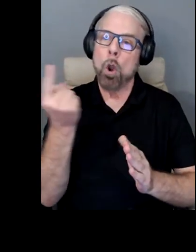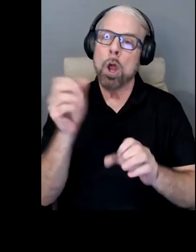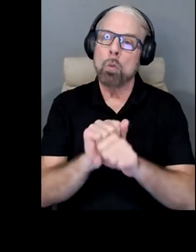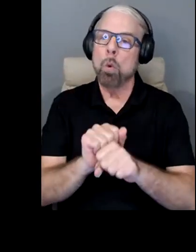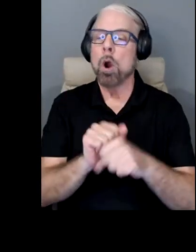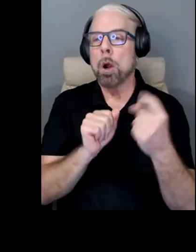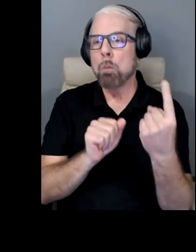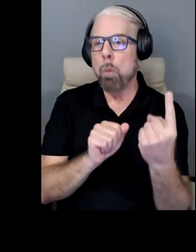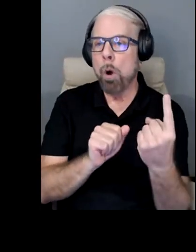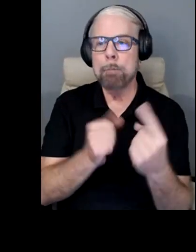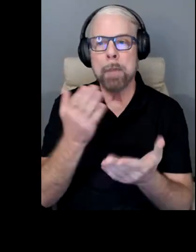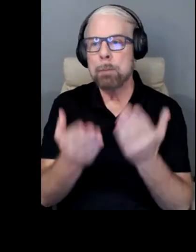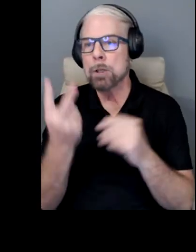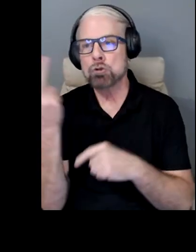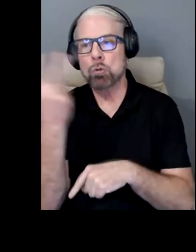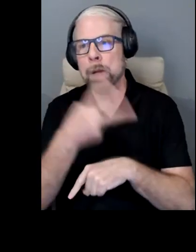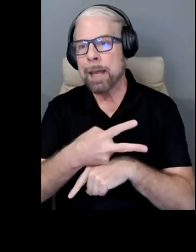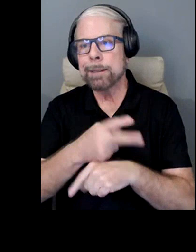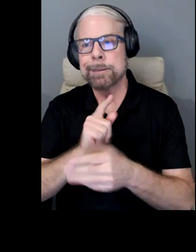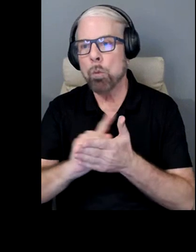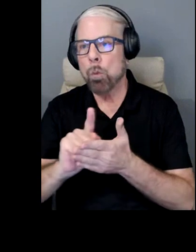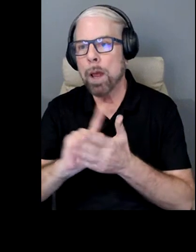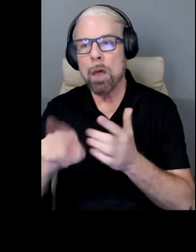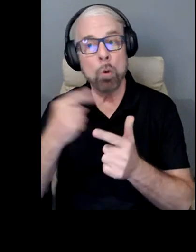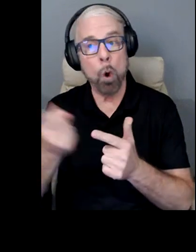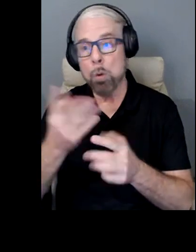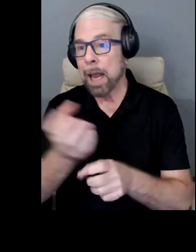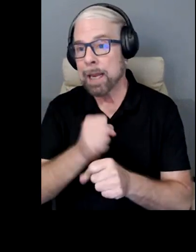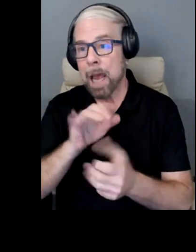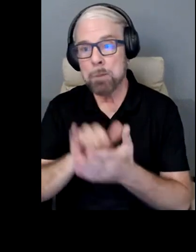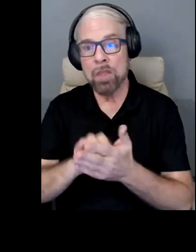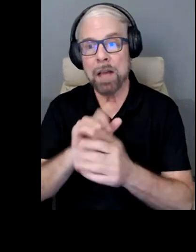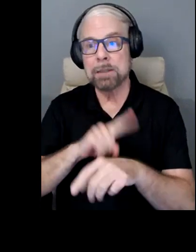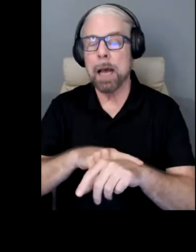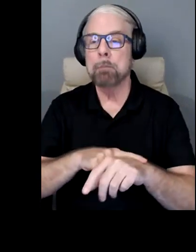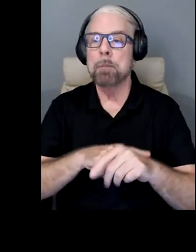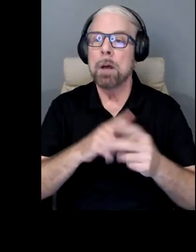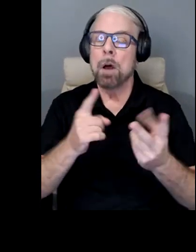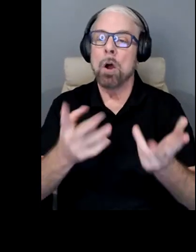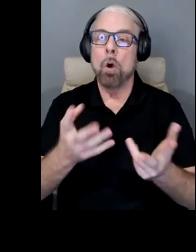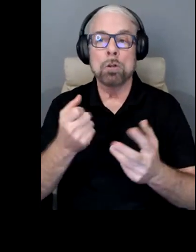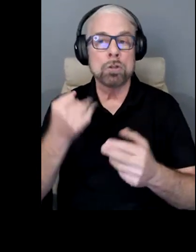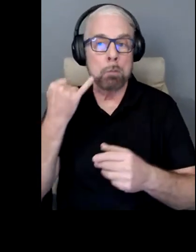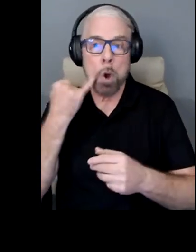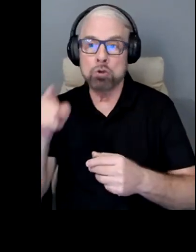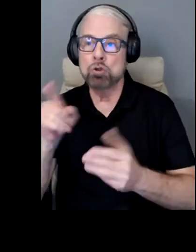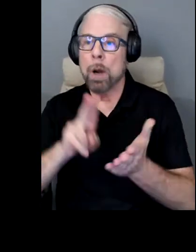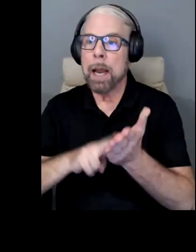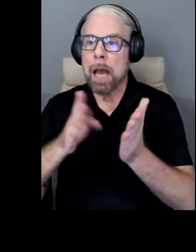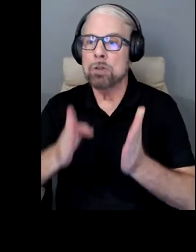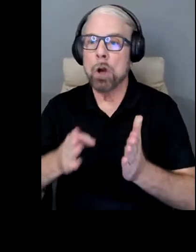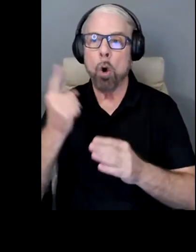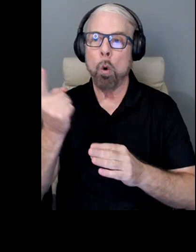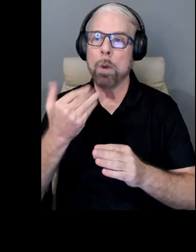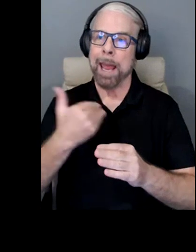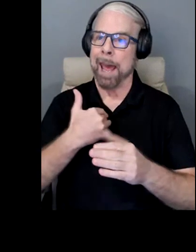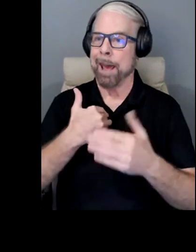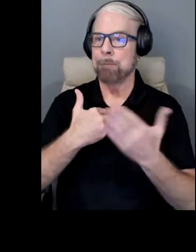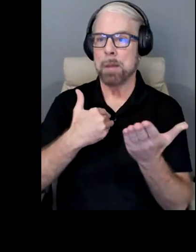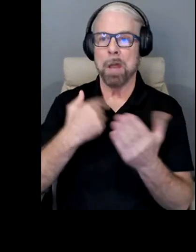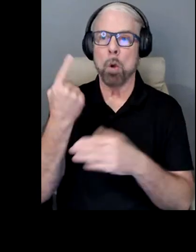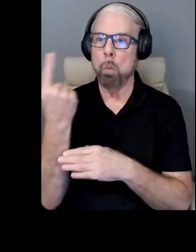2 days a week, then you're only going to capture that time. Or if you are a contractor and you currently only have